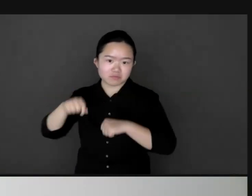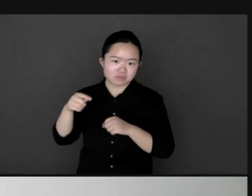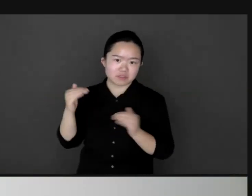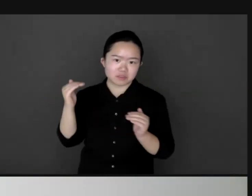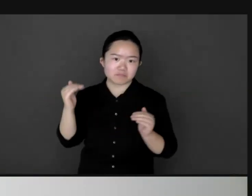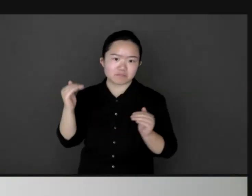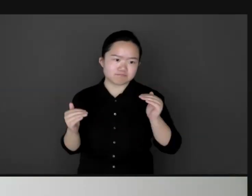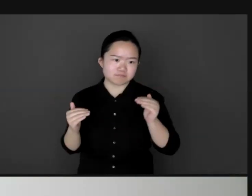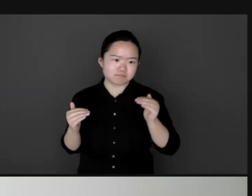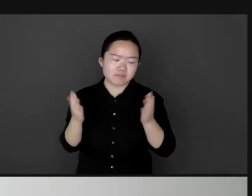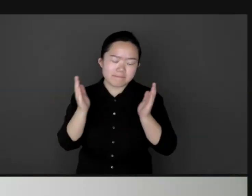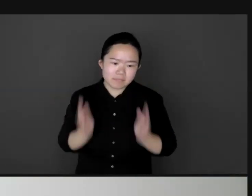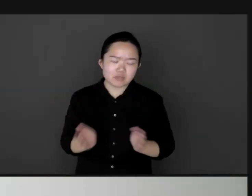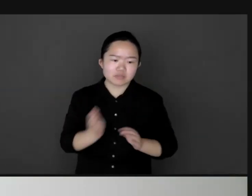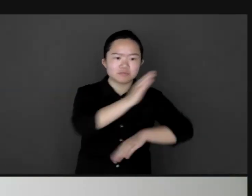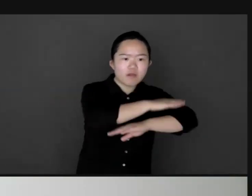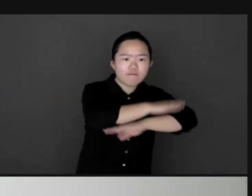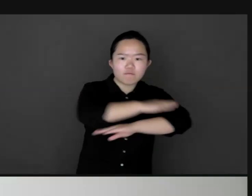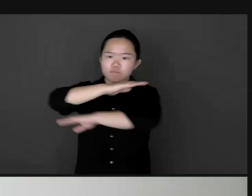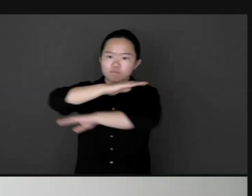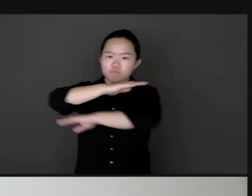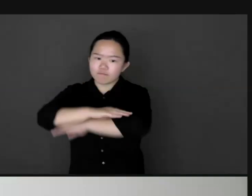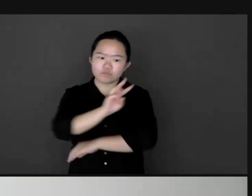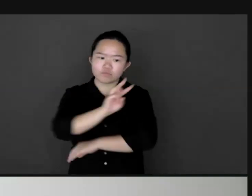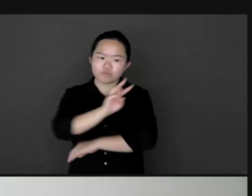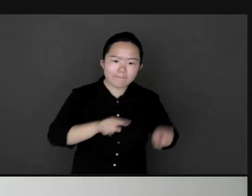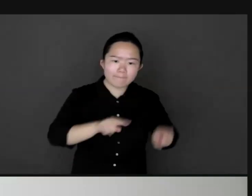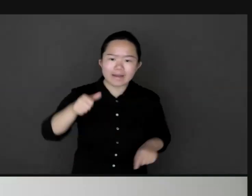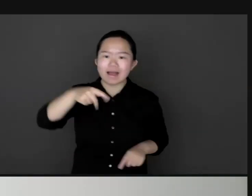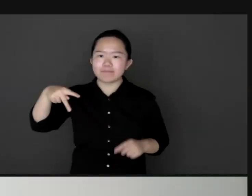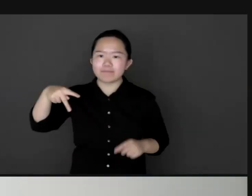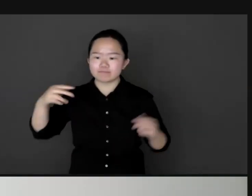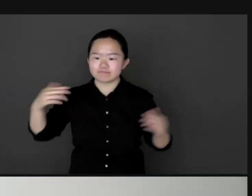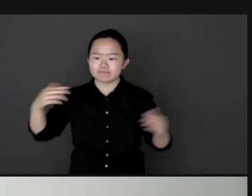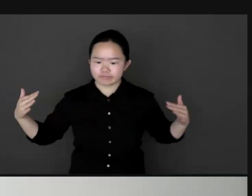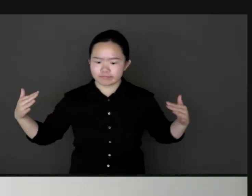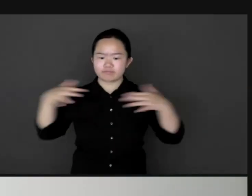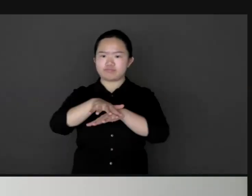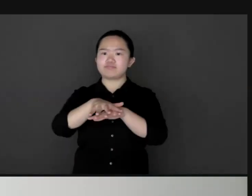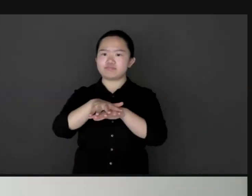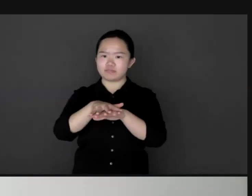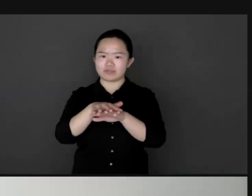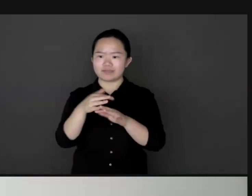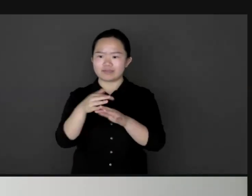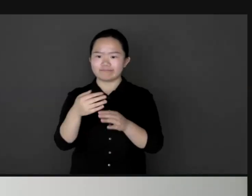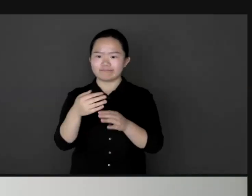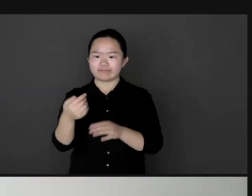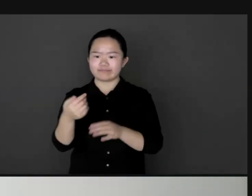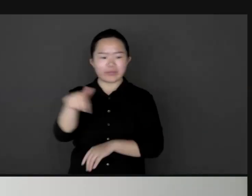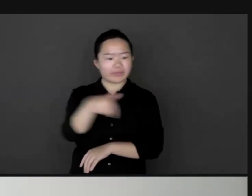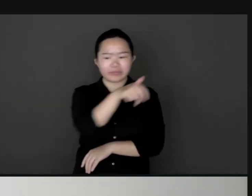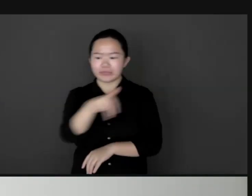cross-platform frameworks that can put more hurdles in place than perhaps there should